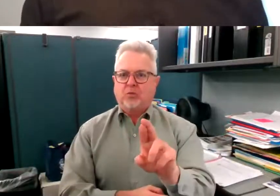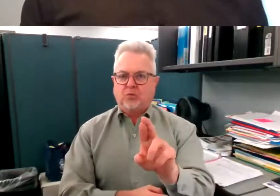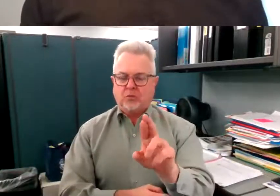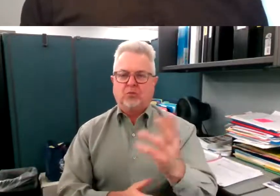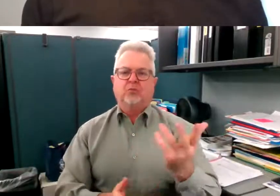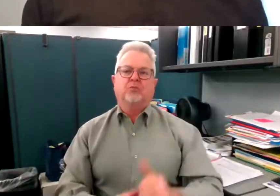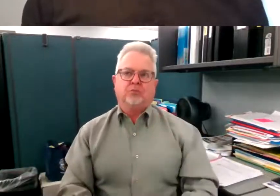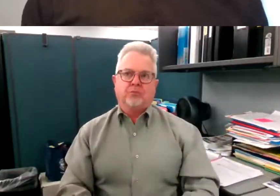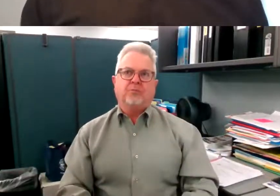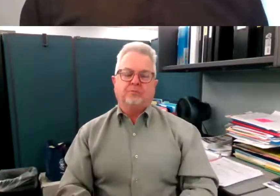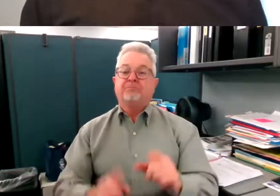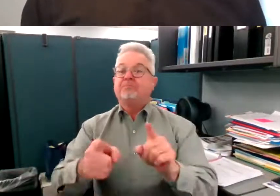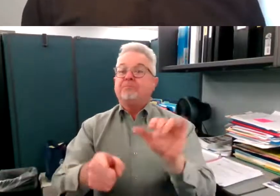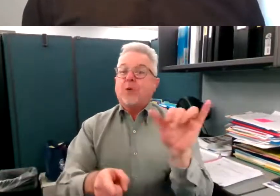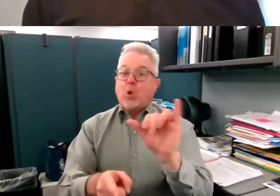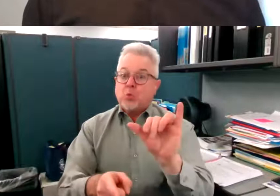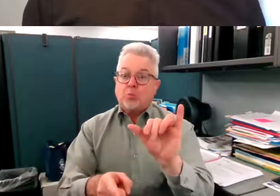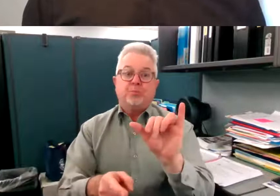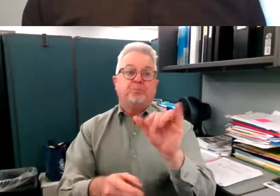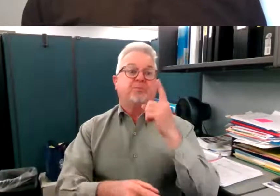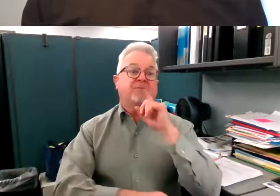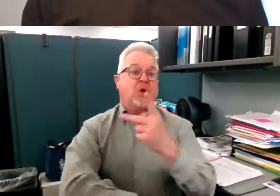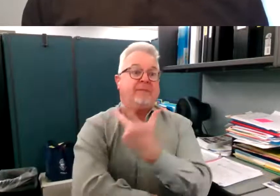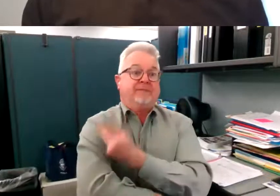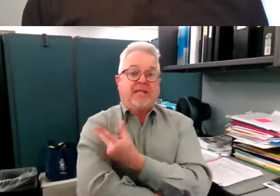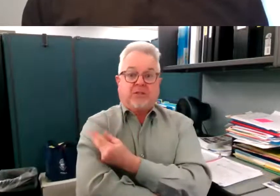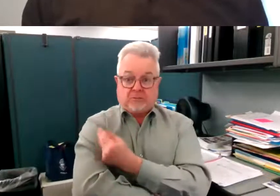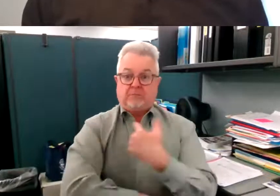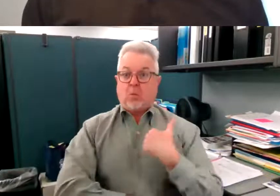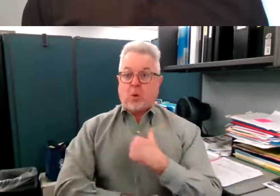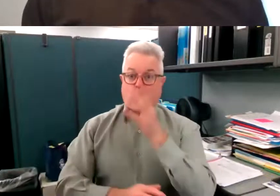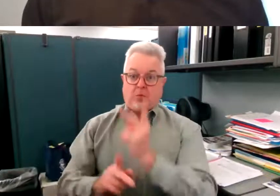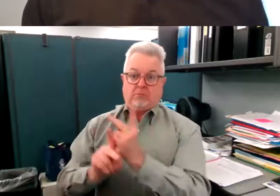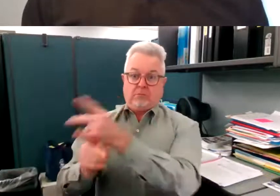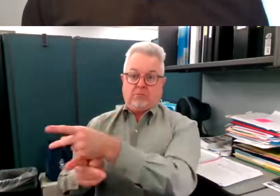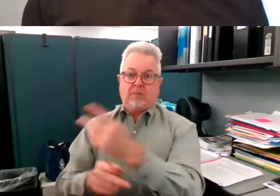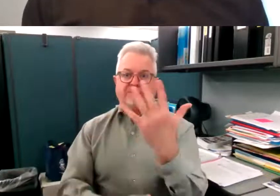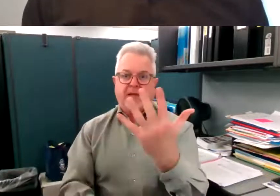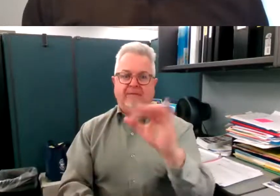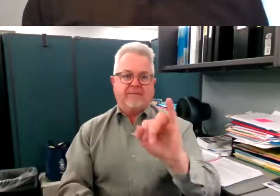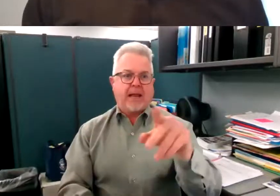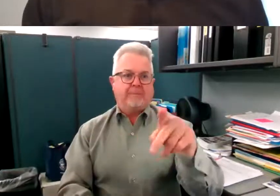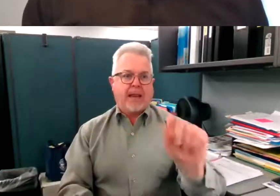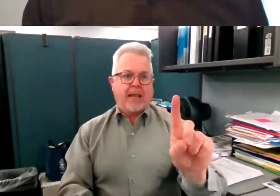well and that everything seems to be going in our favor here. And also regarding the